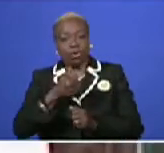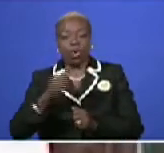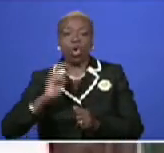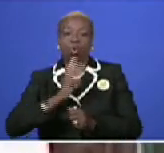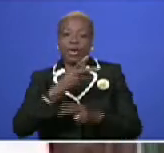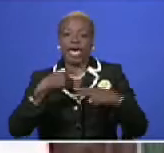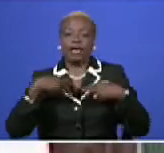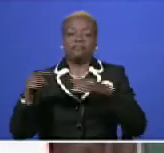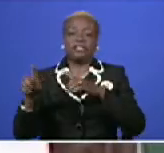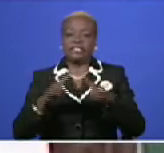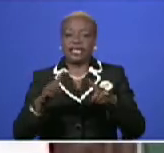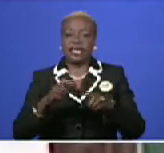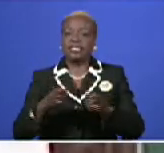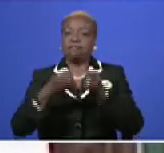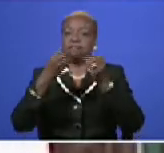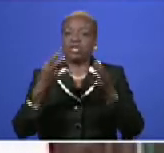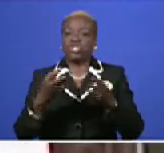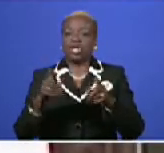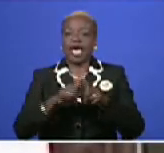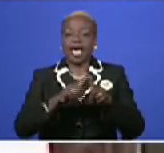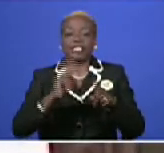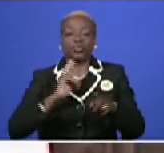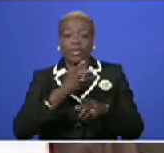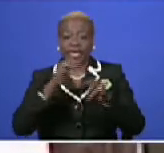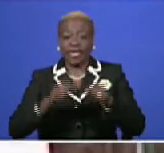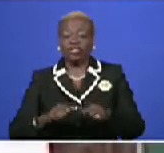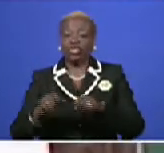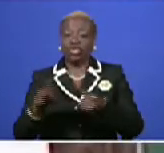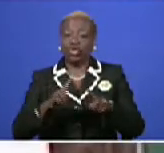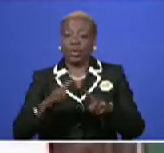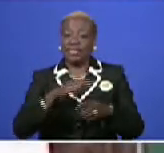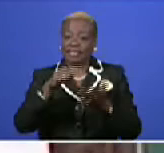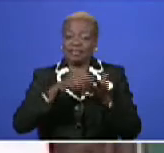done as much as I think we can do at this